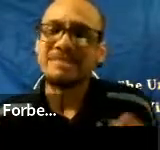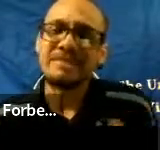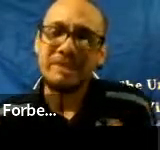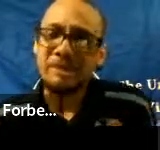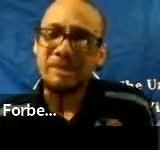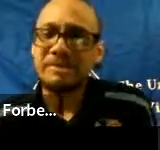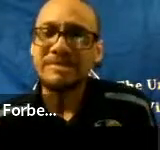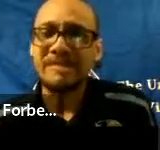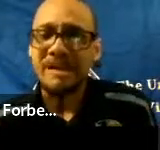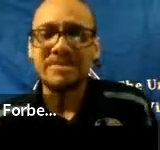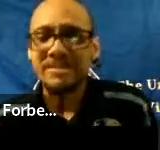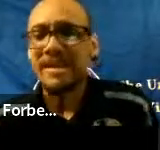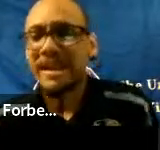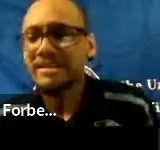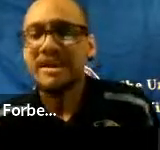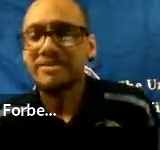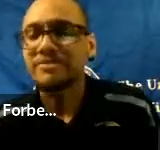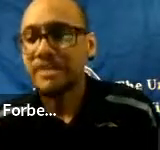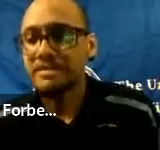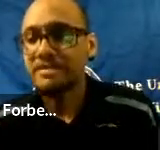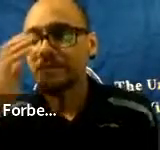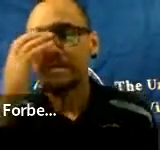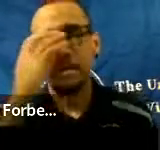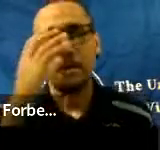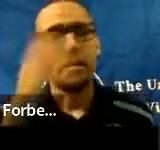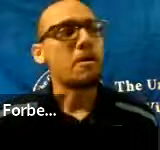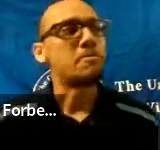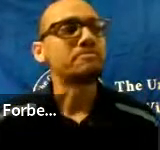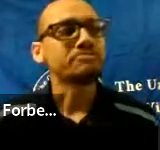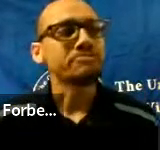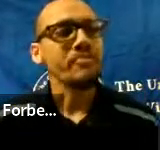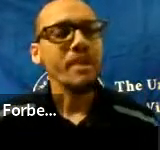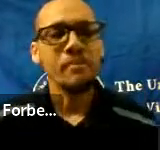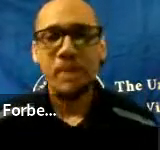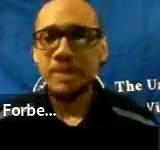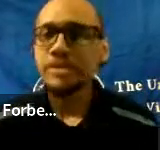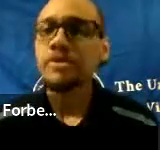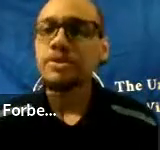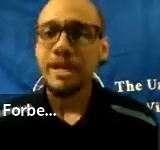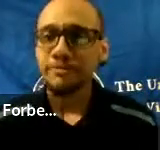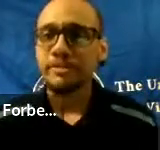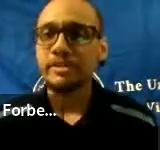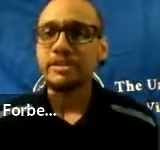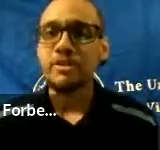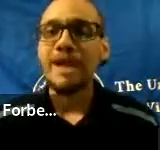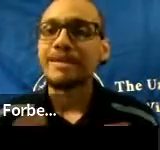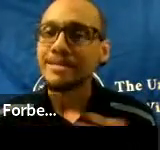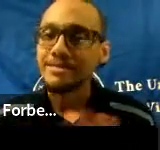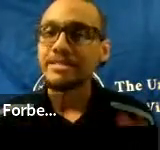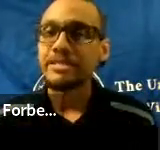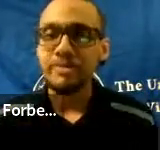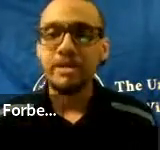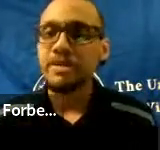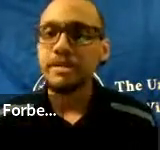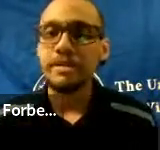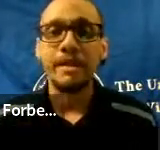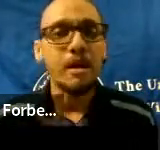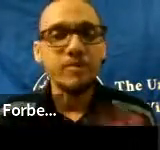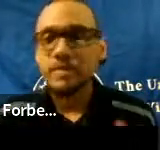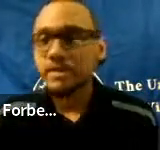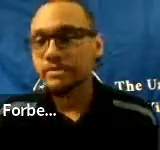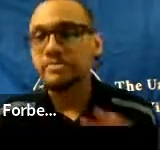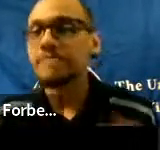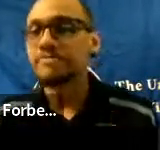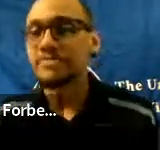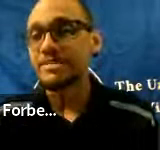I'm still there, but, I'm still kind of on the fence. But, thankfully, I stayed committed.